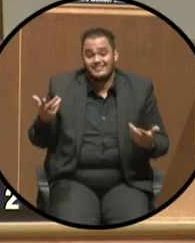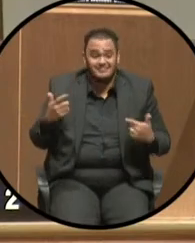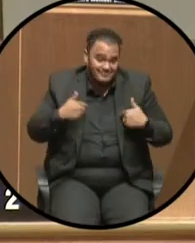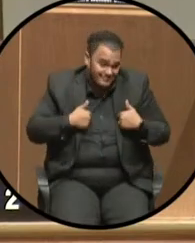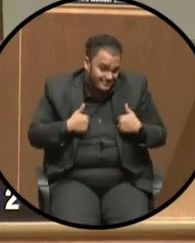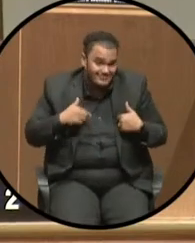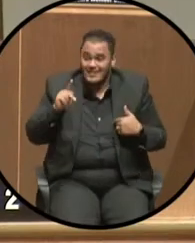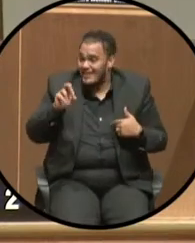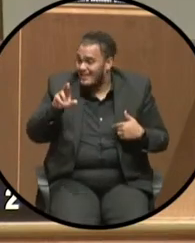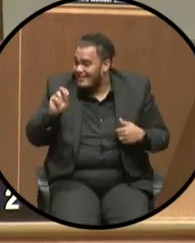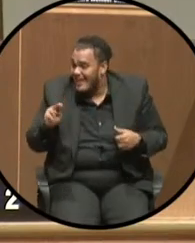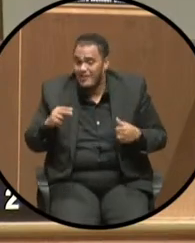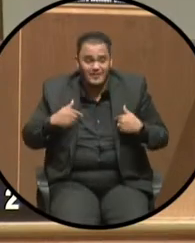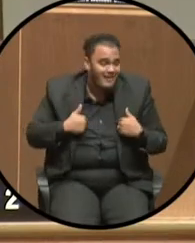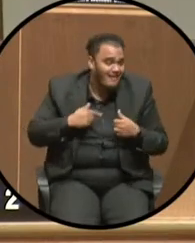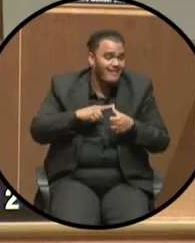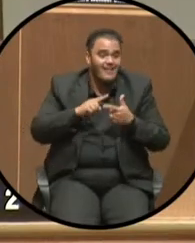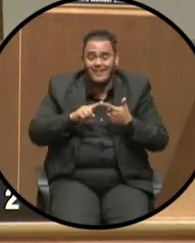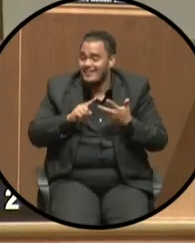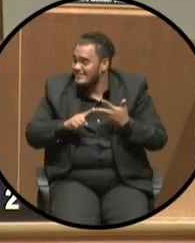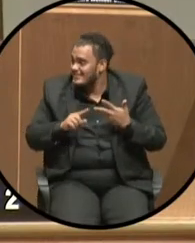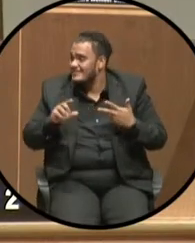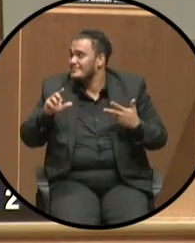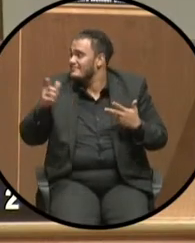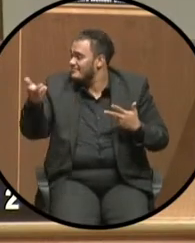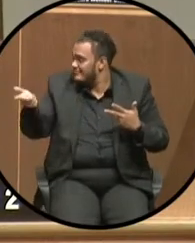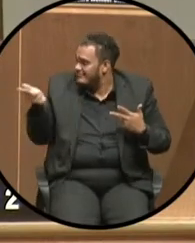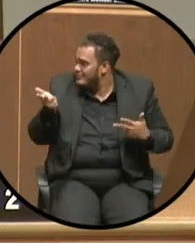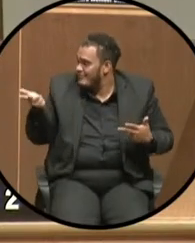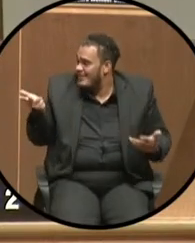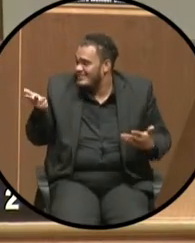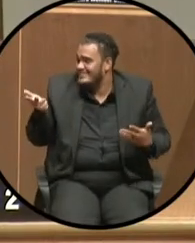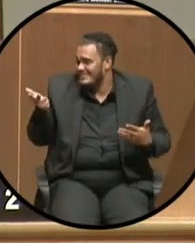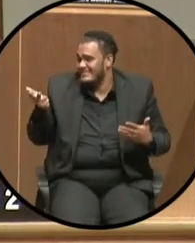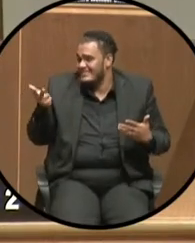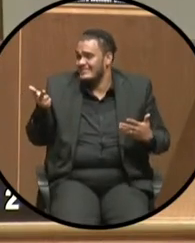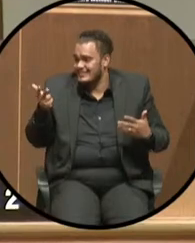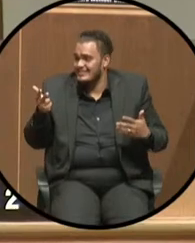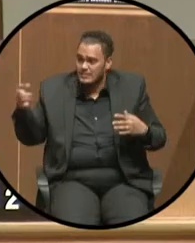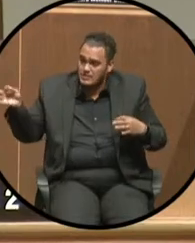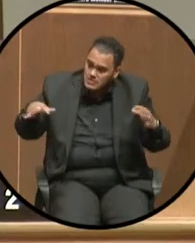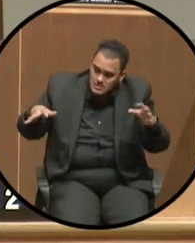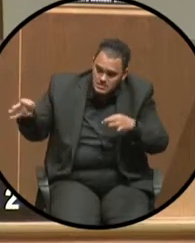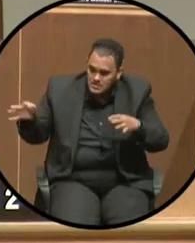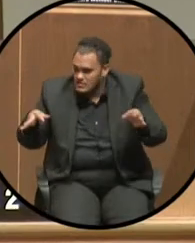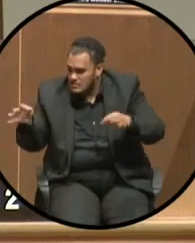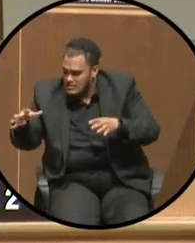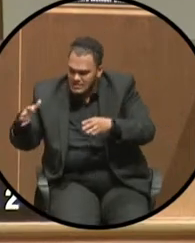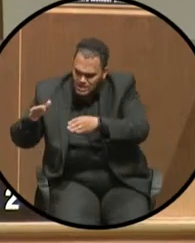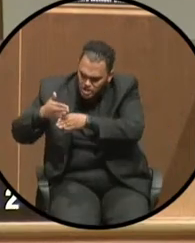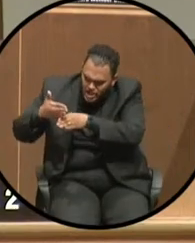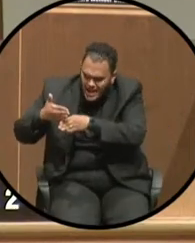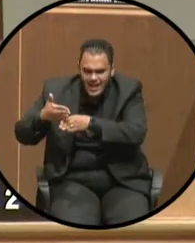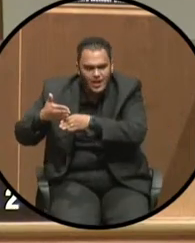Member Lopez and I, and Castor Nitchell, we share. We butt up against, and we do sometimes share zip codes, so that zip code won't